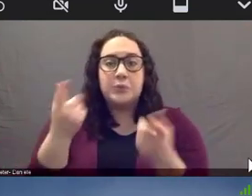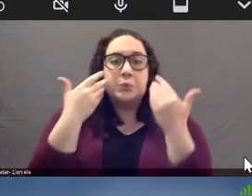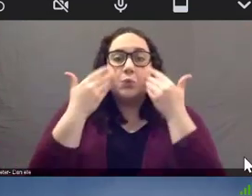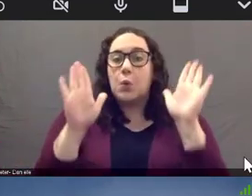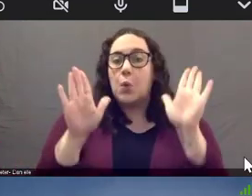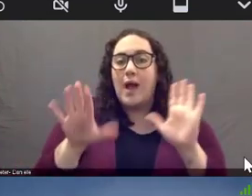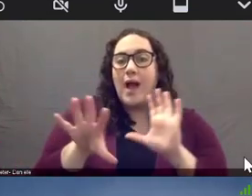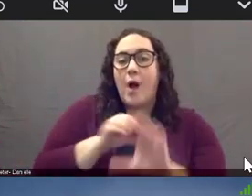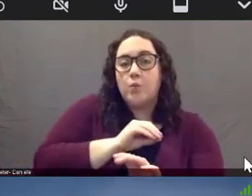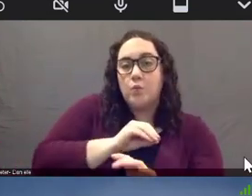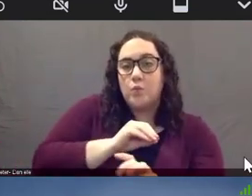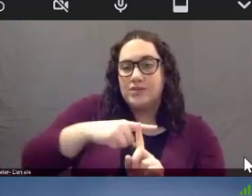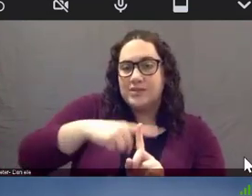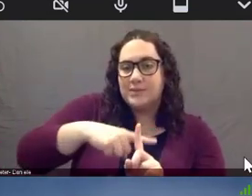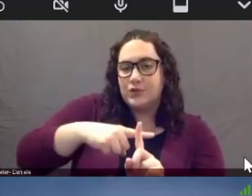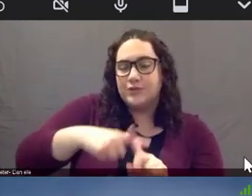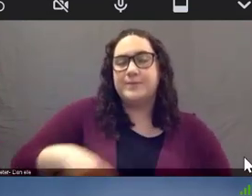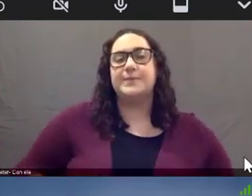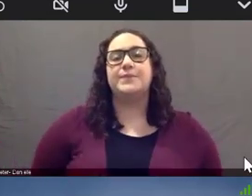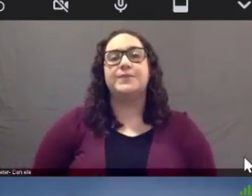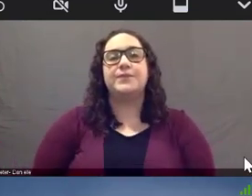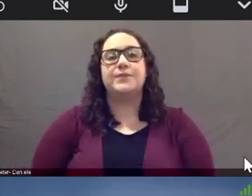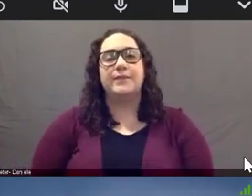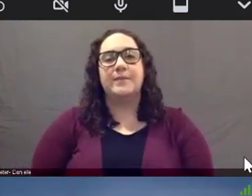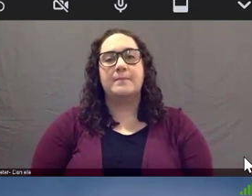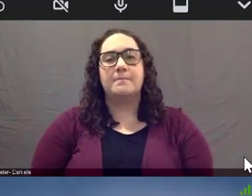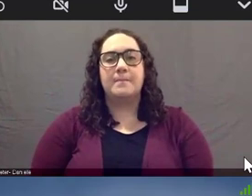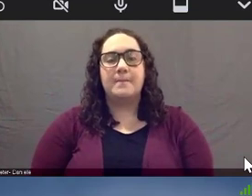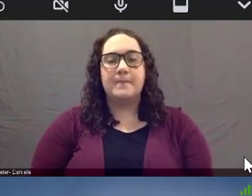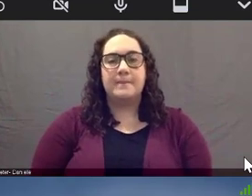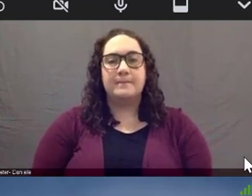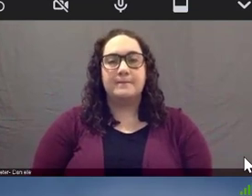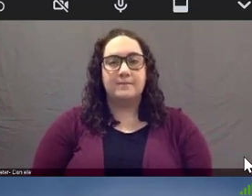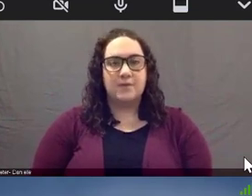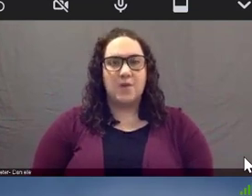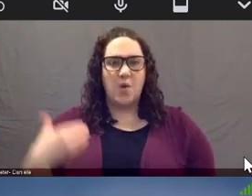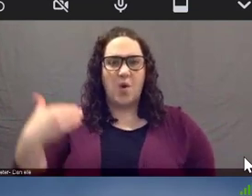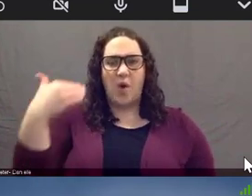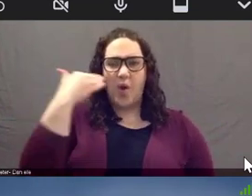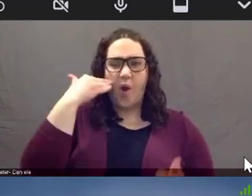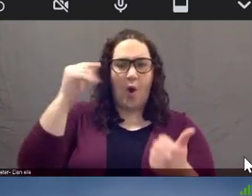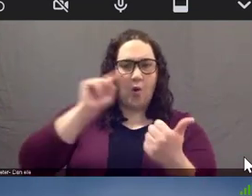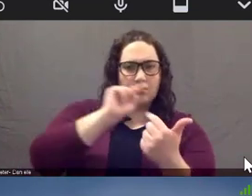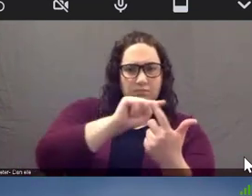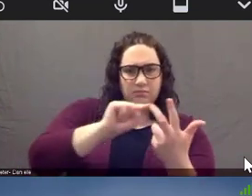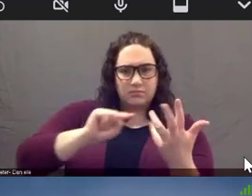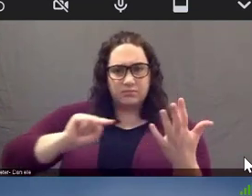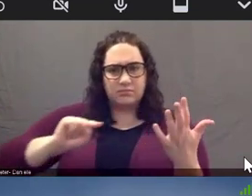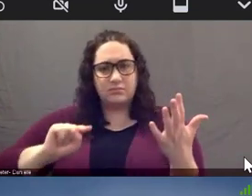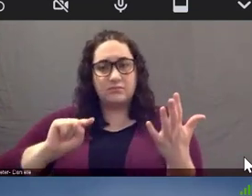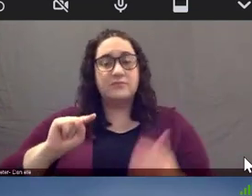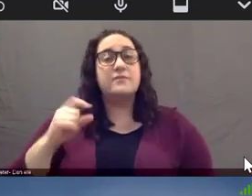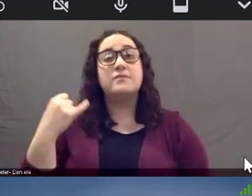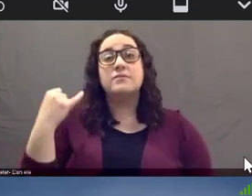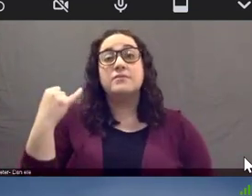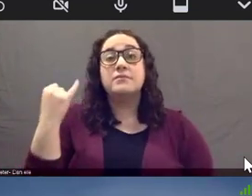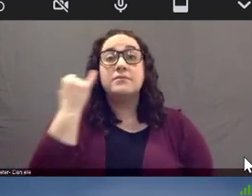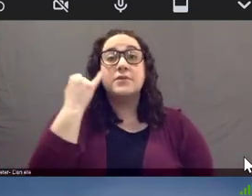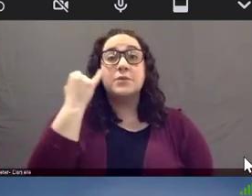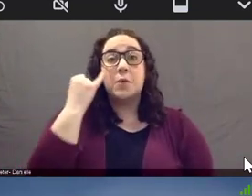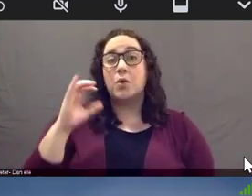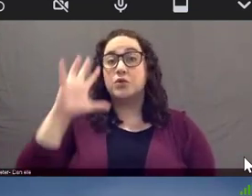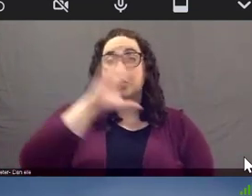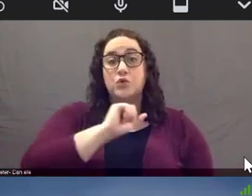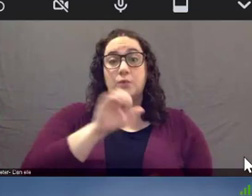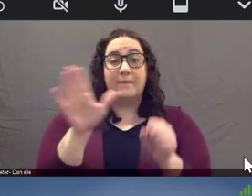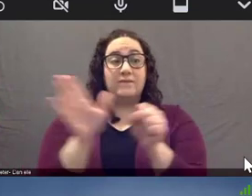fact that we know the... If we assume that the heat exchanger is fully insulated, then all the